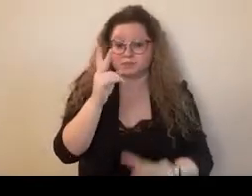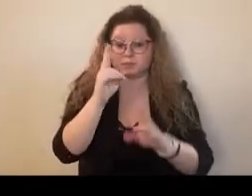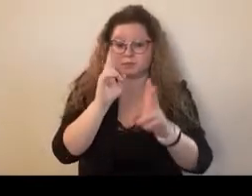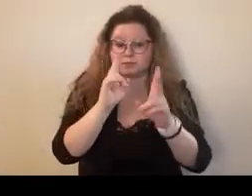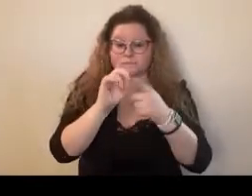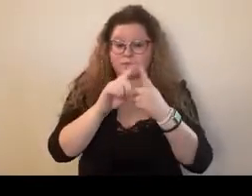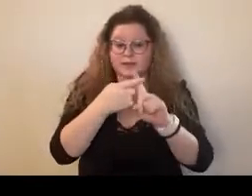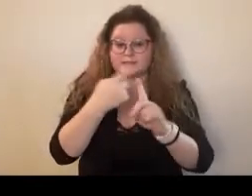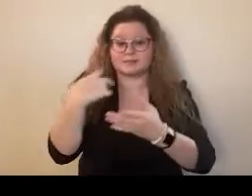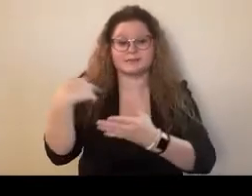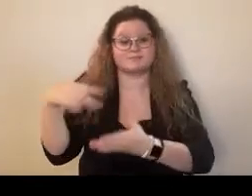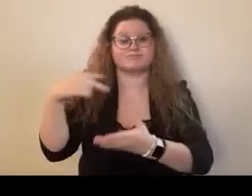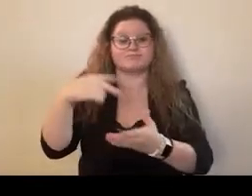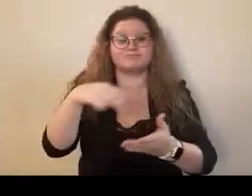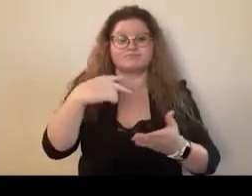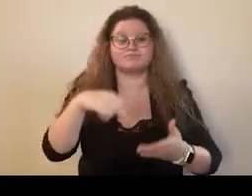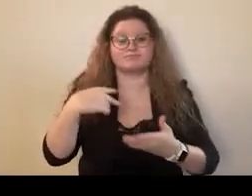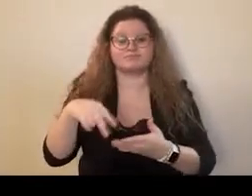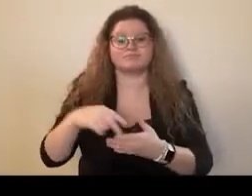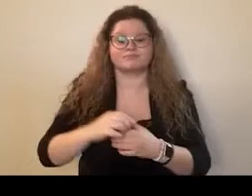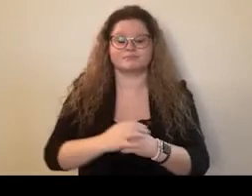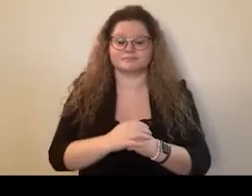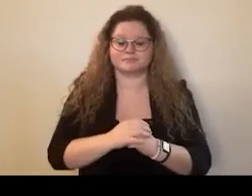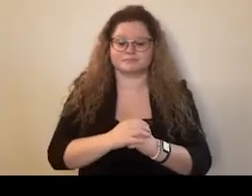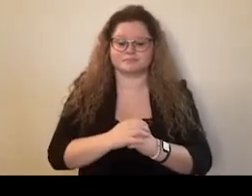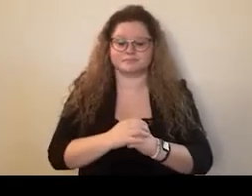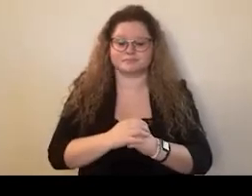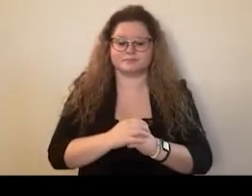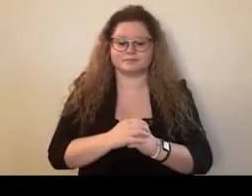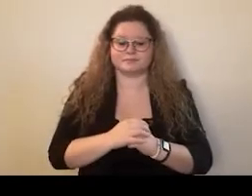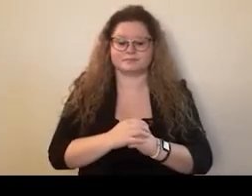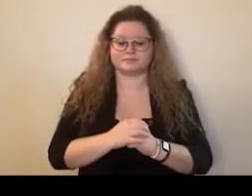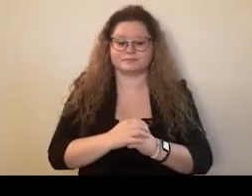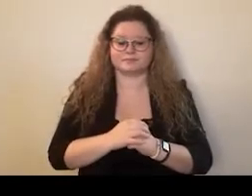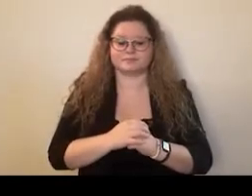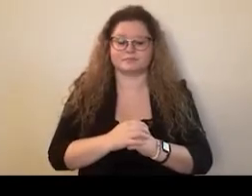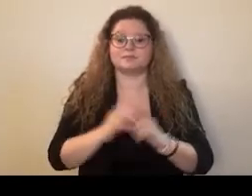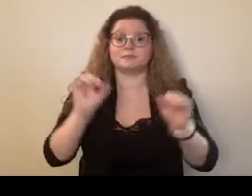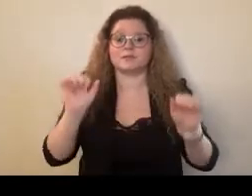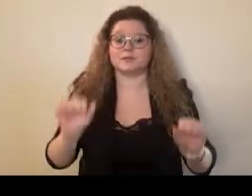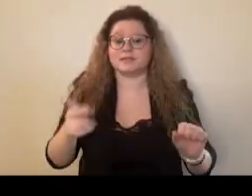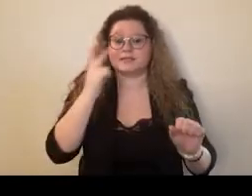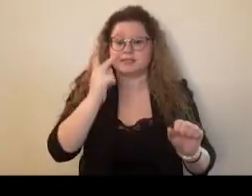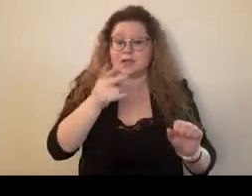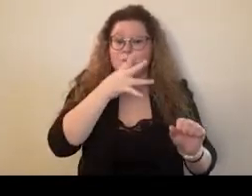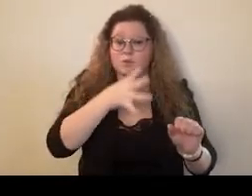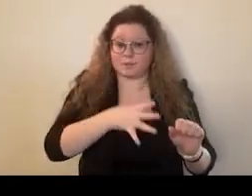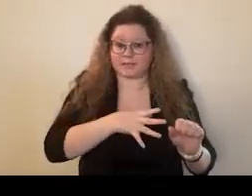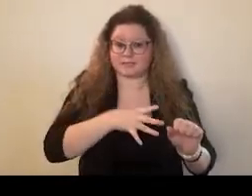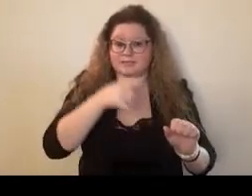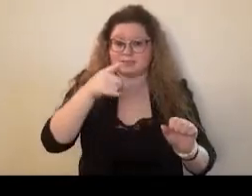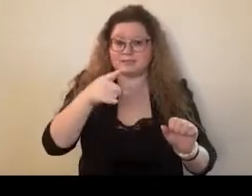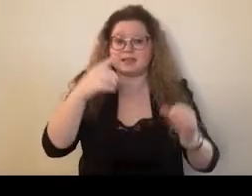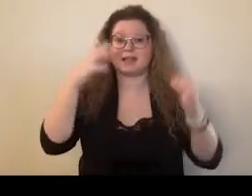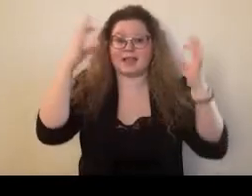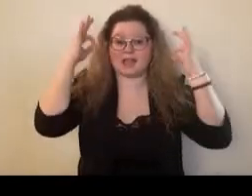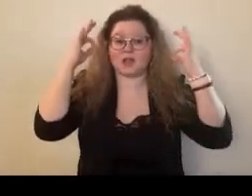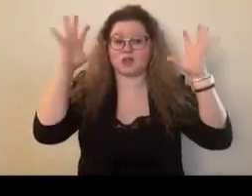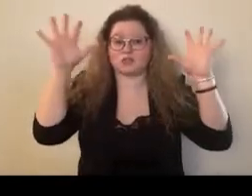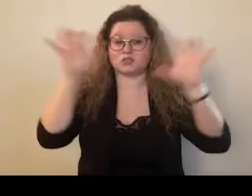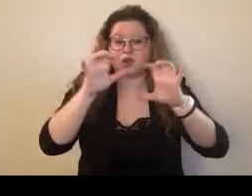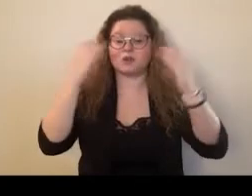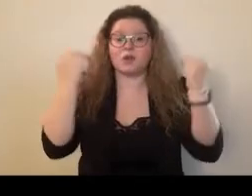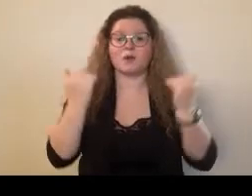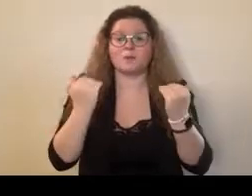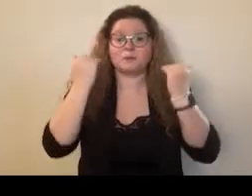dancing. In the foreground, there is the back of a lady with a dark haircut in the shape of a bob.